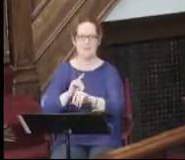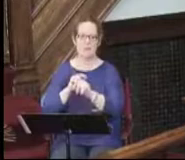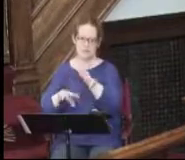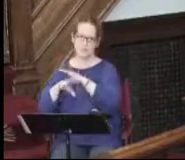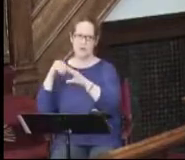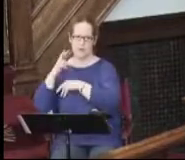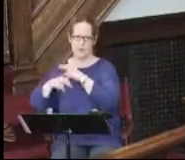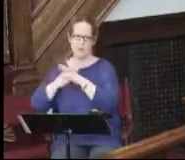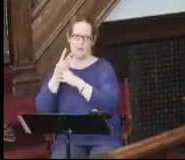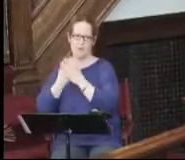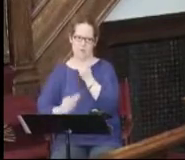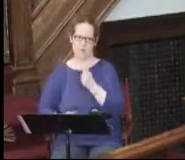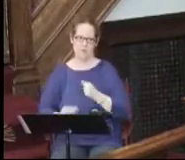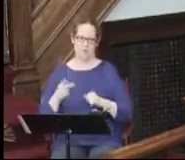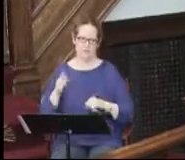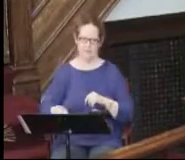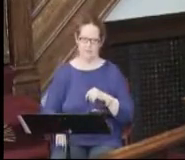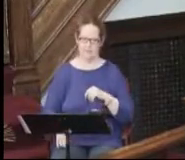both.